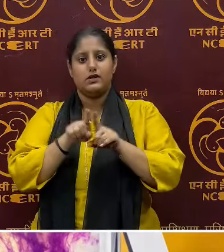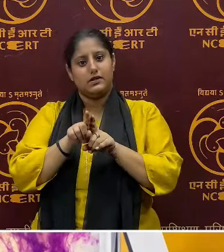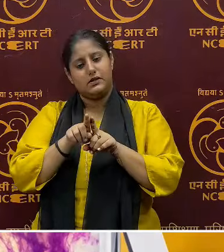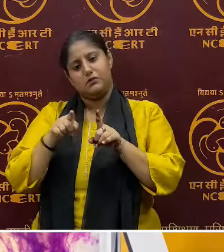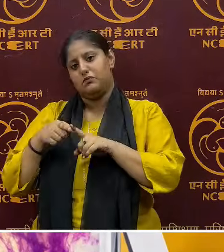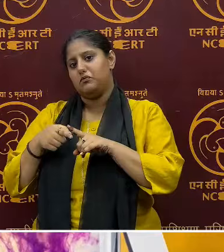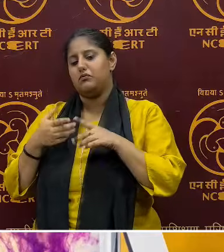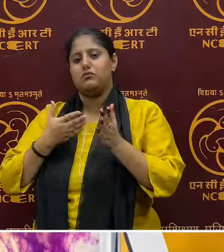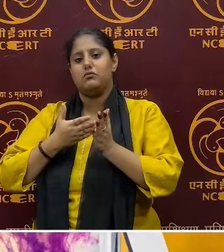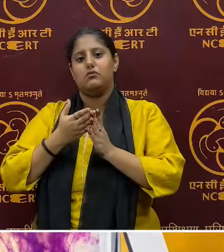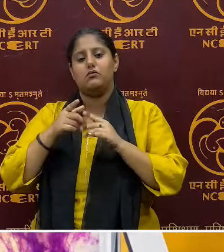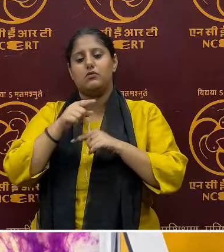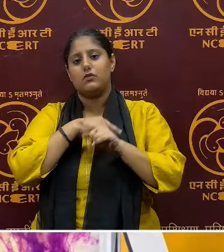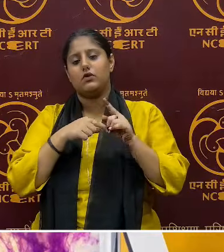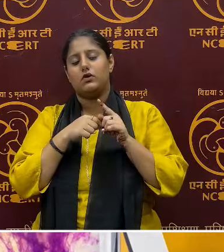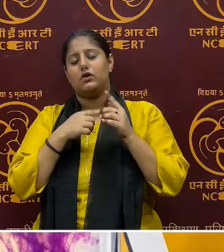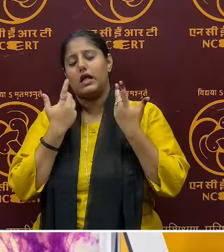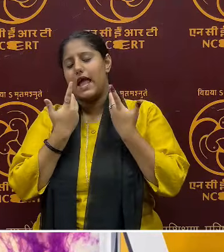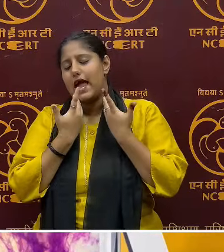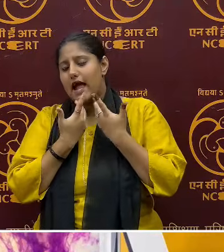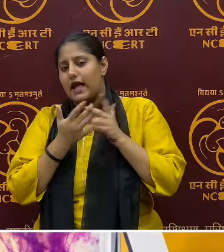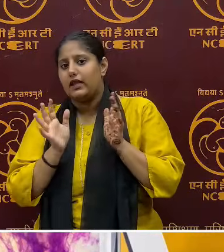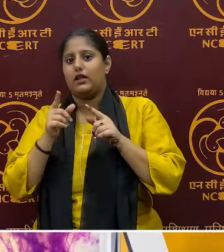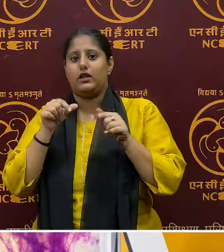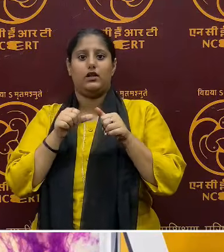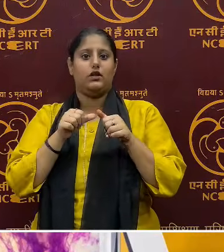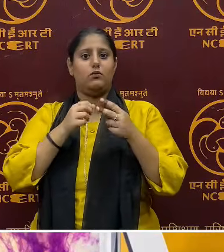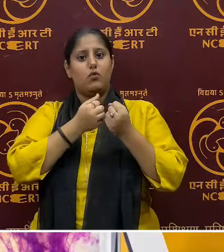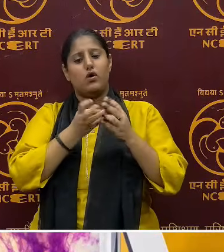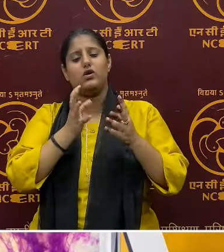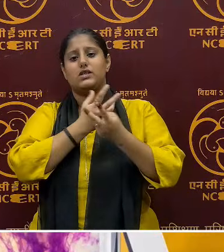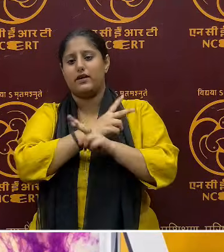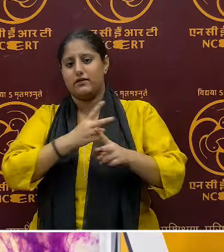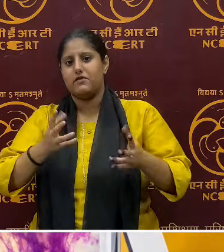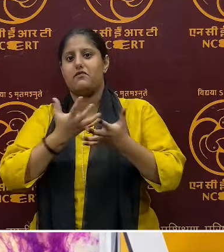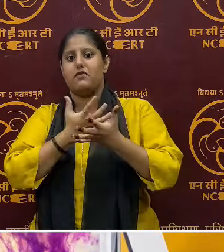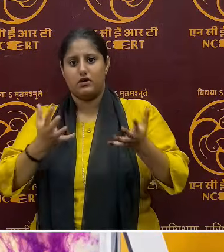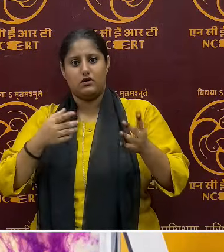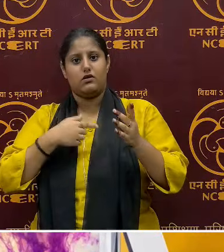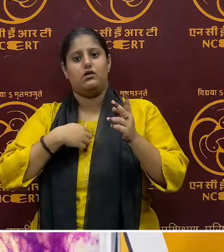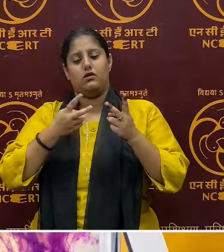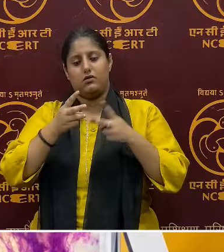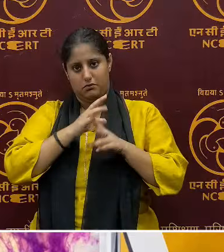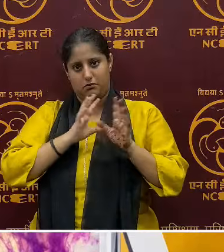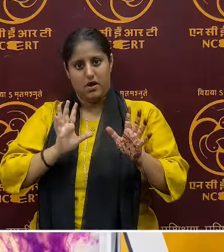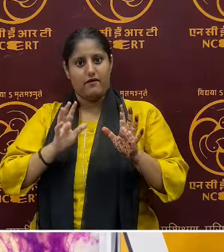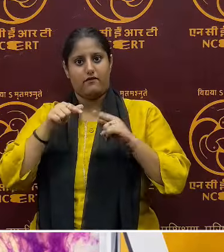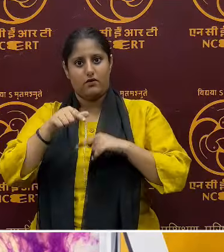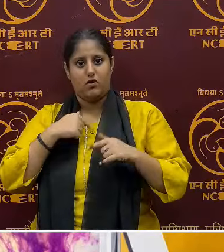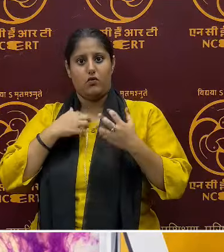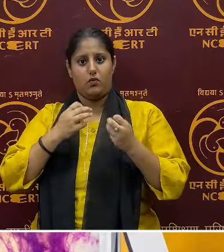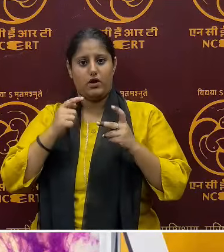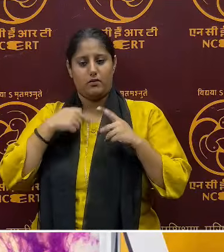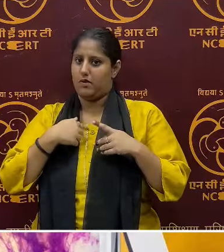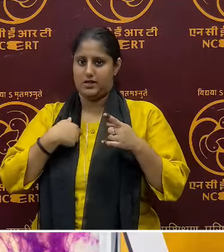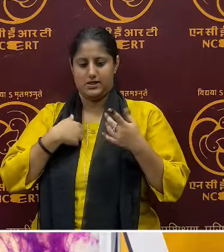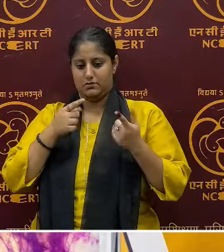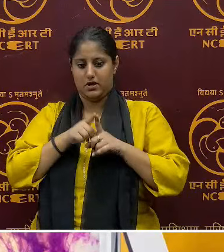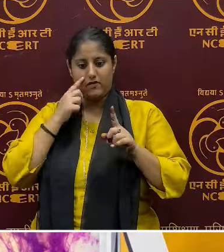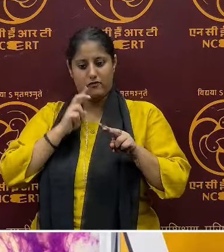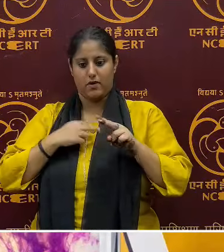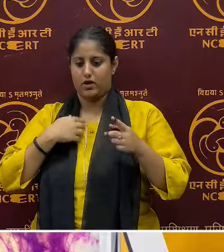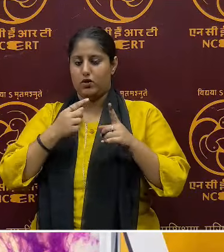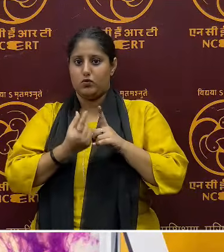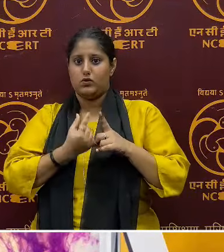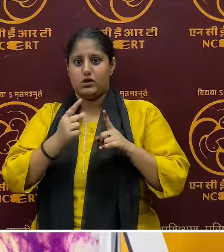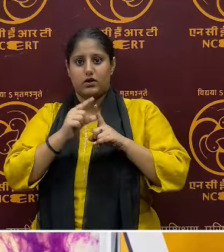So you can go through to any of the resources. There's a lot of reference material available basically. Yes, correct. And now I'm a user of these virtual